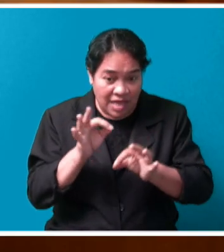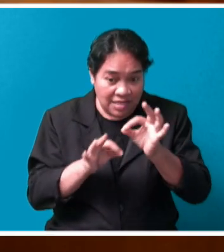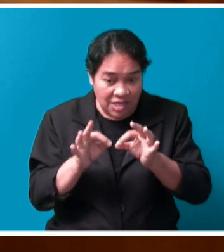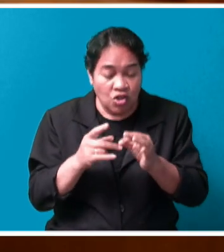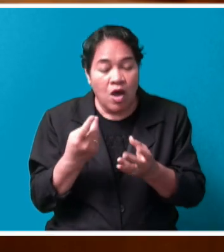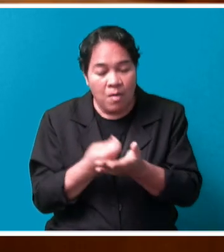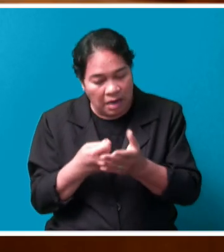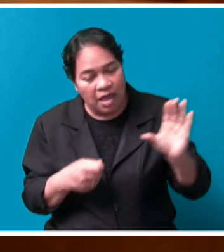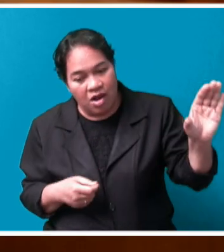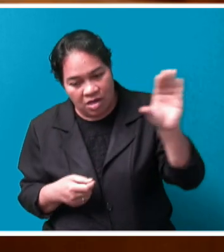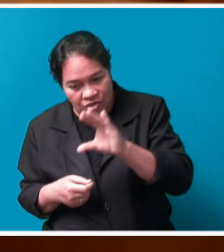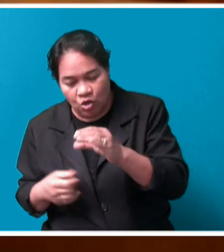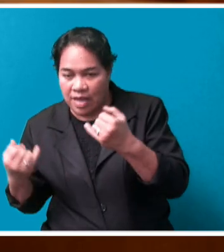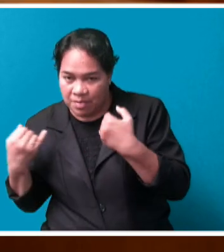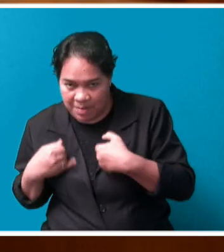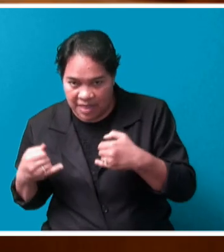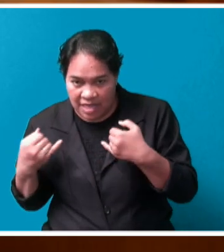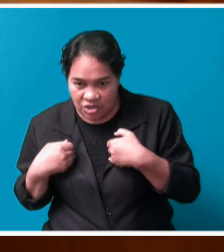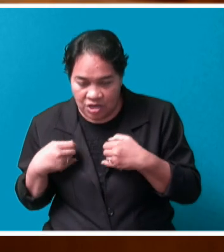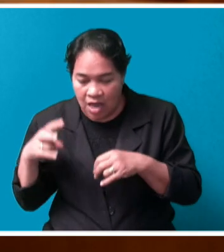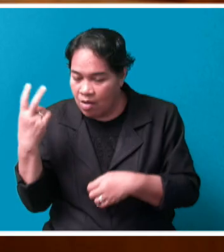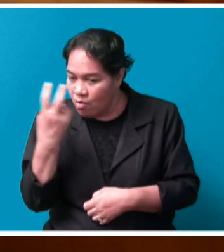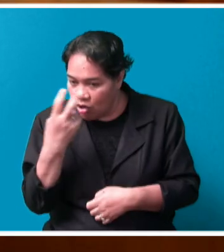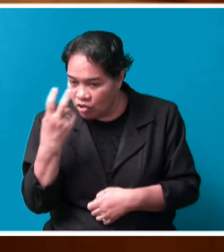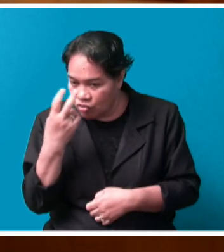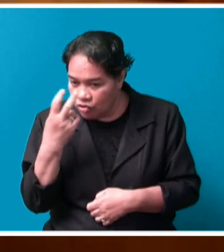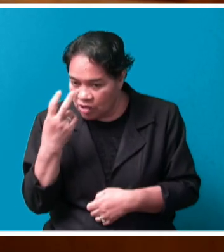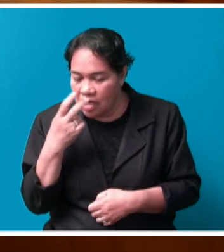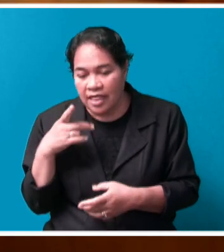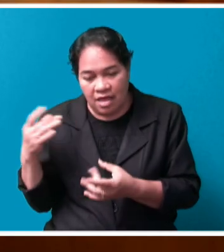allocation, implementation, monitoring, and evaluation.